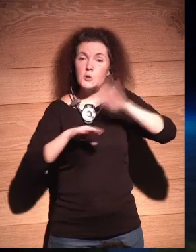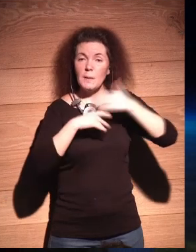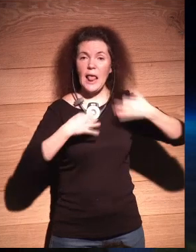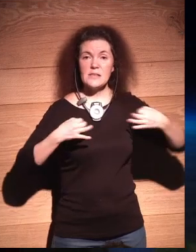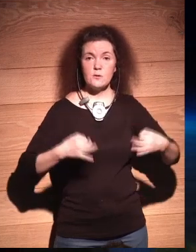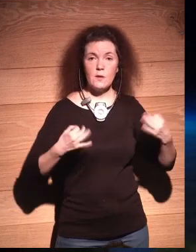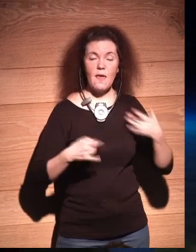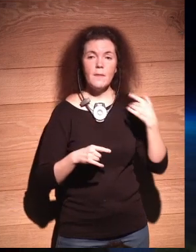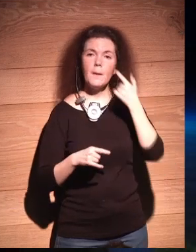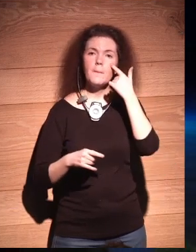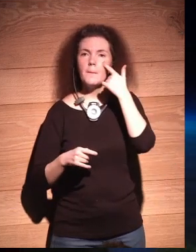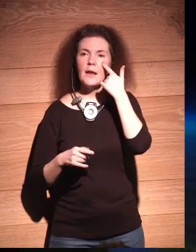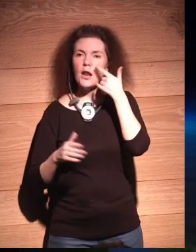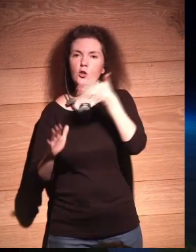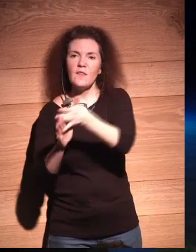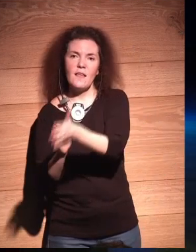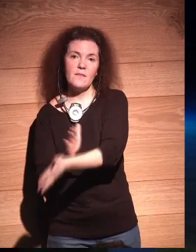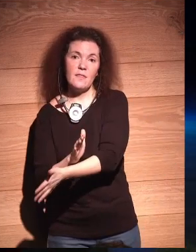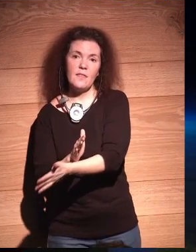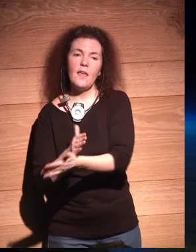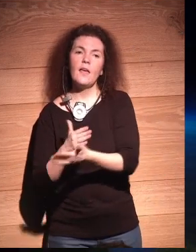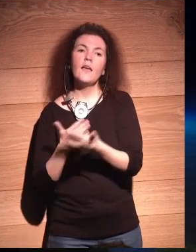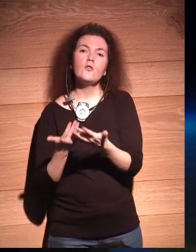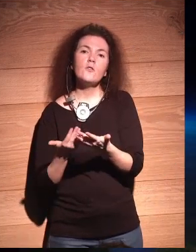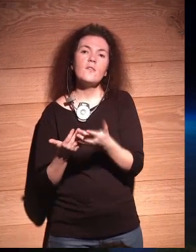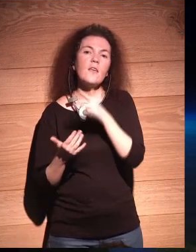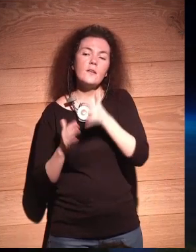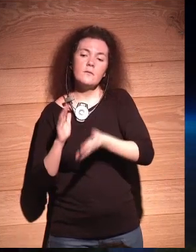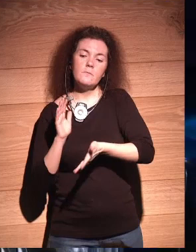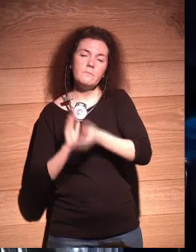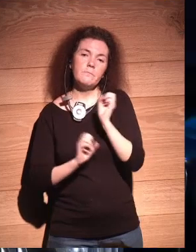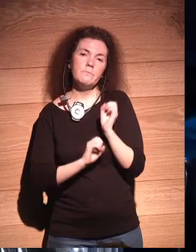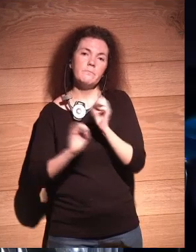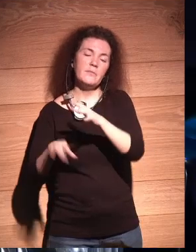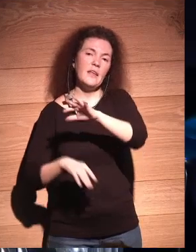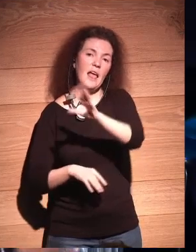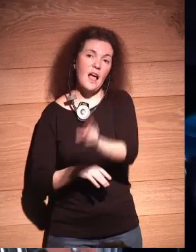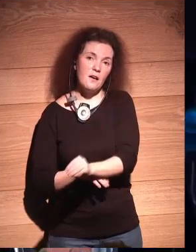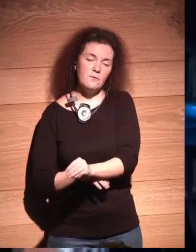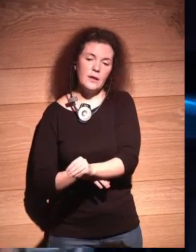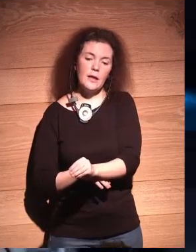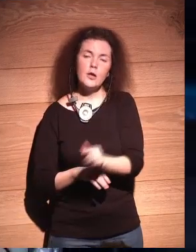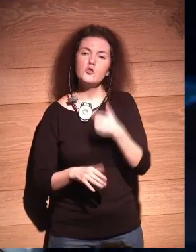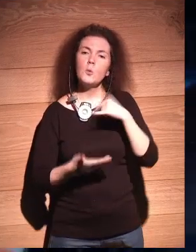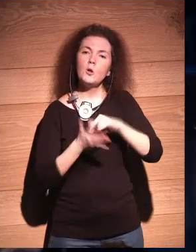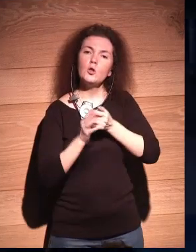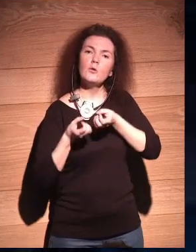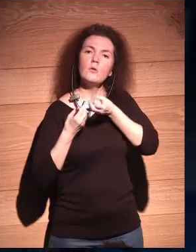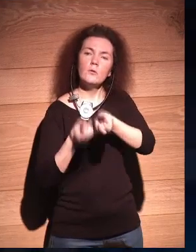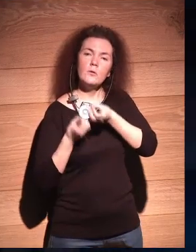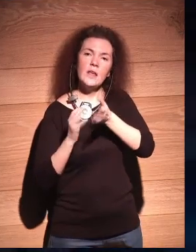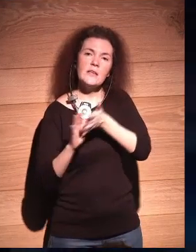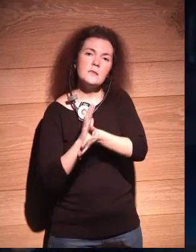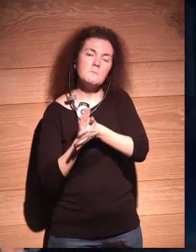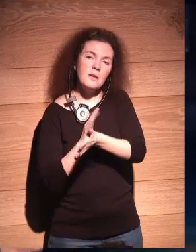life. Okay, so he's in West Africa. I went to West Africa and I said, I'm doing this project and I'm trying to explain it to him. I say,